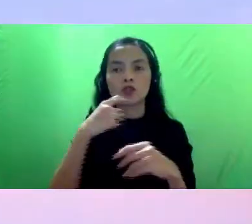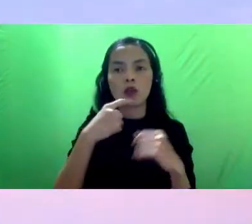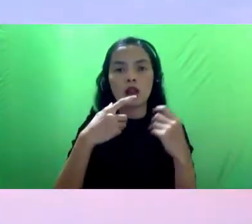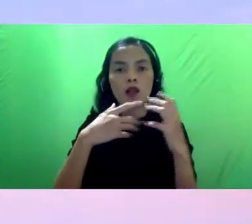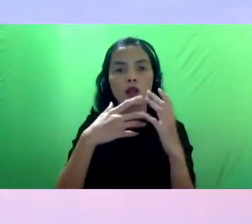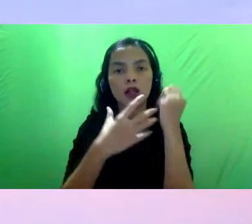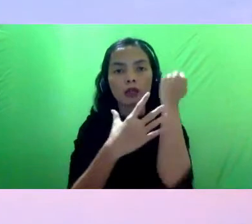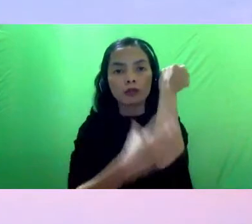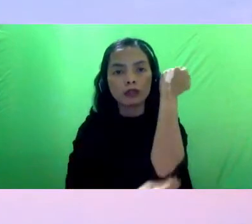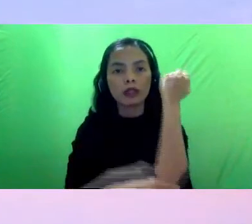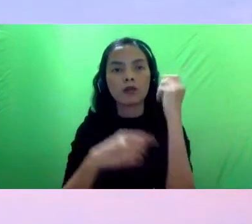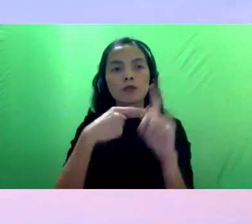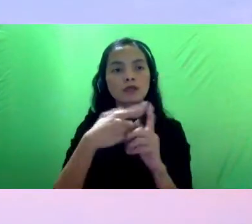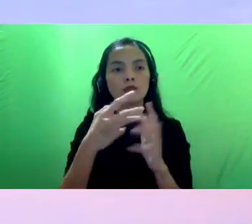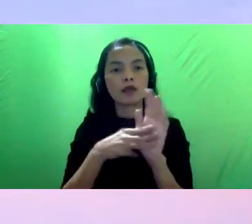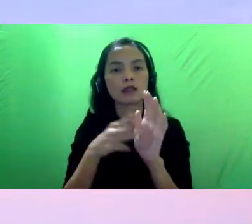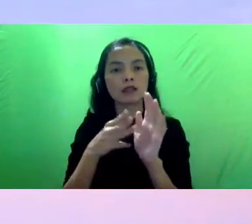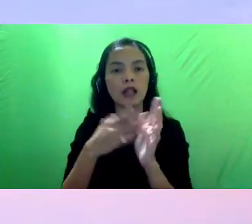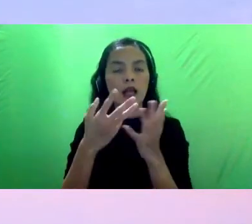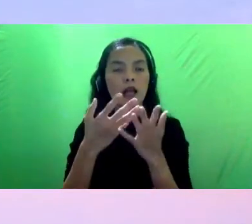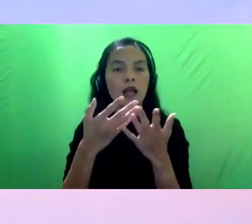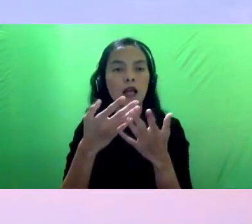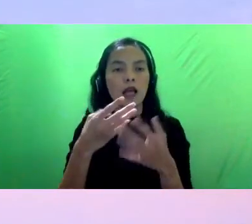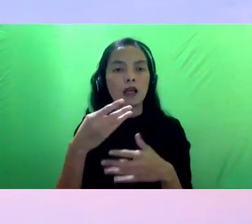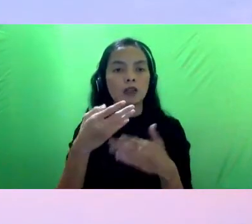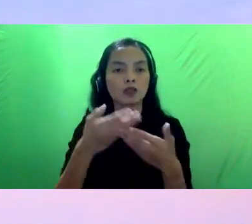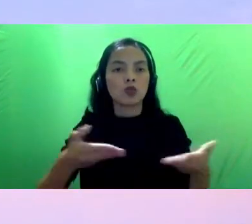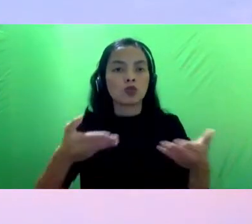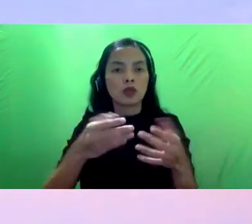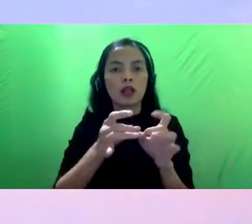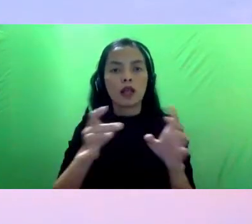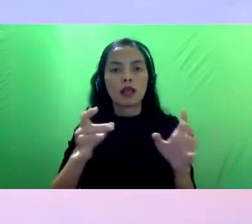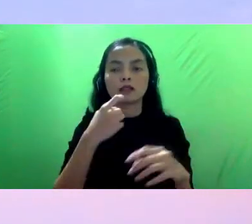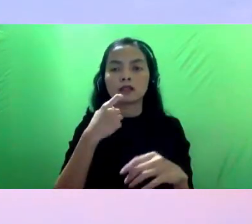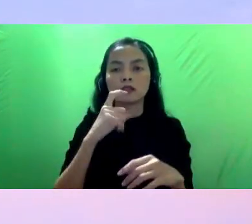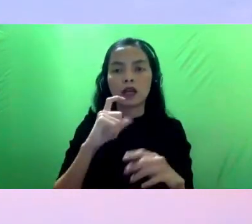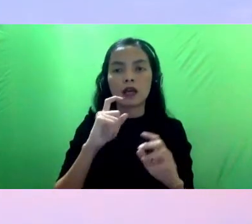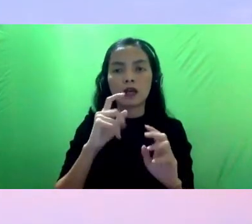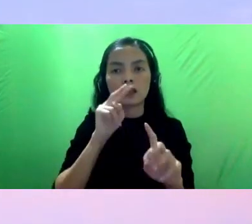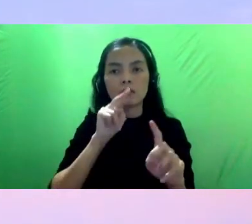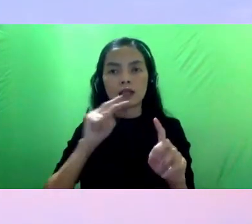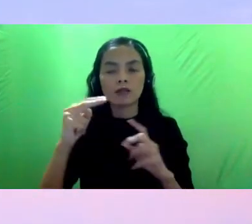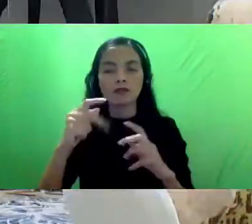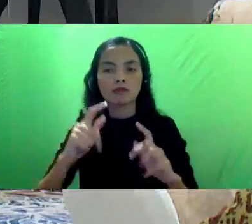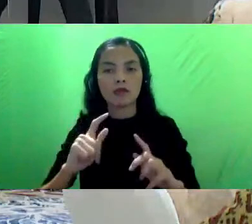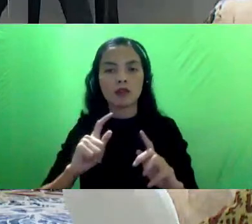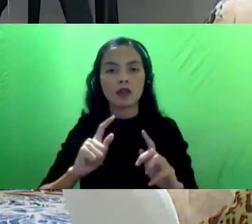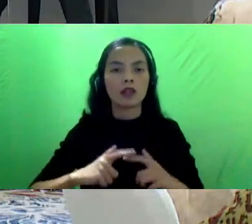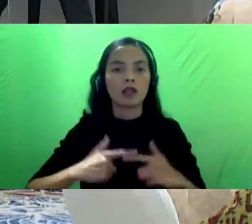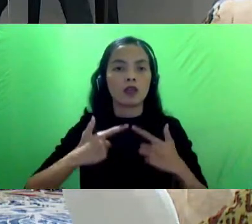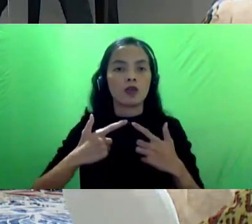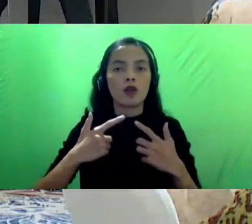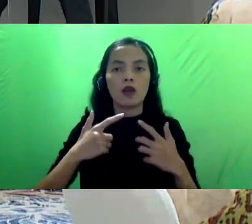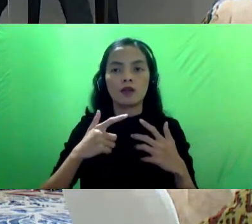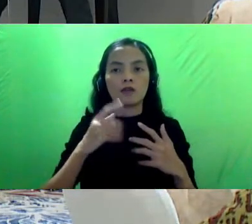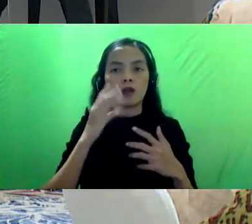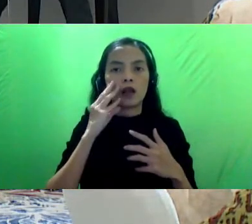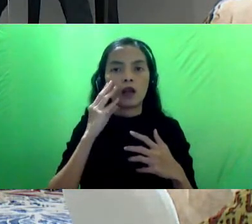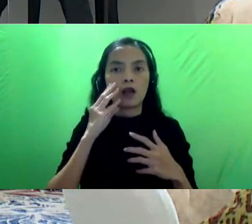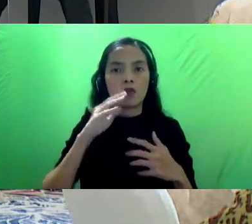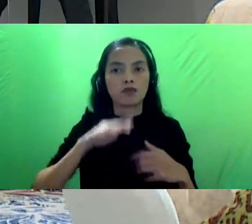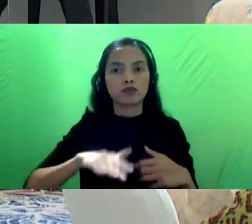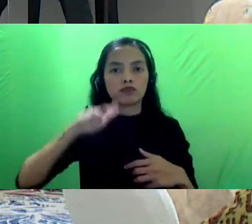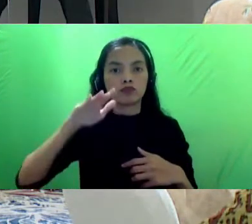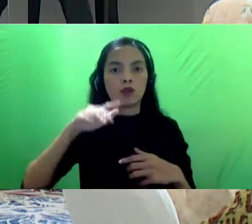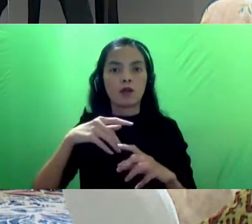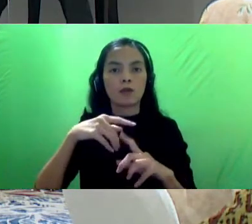livelihood framework. And she is currently pursuing her PhD at the Australia National University in Canberra. Mbak Kiki,